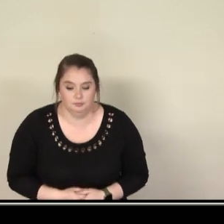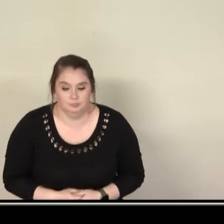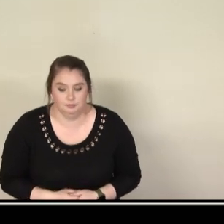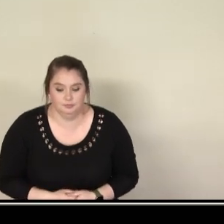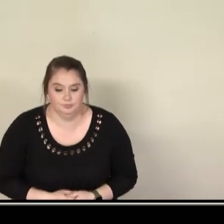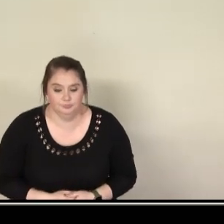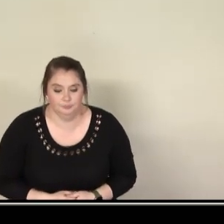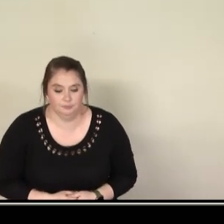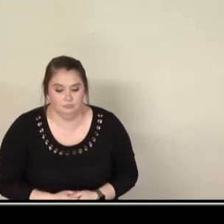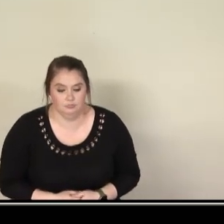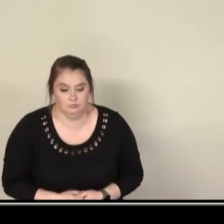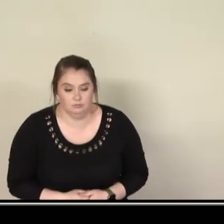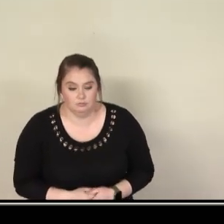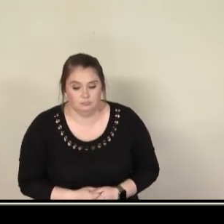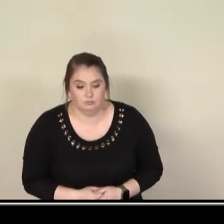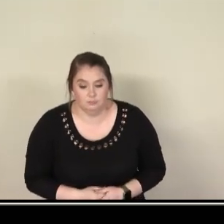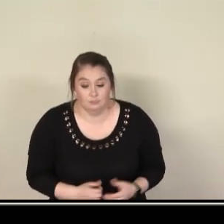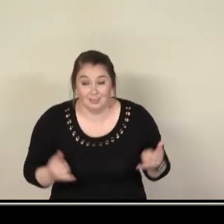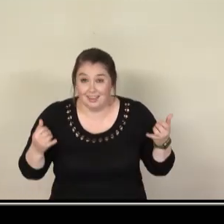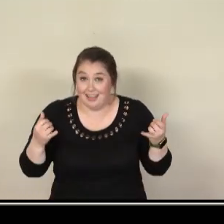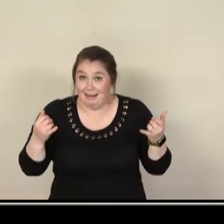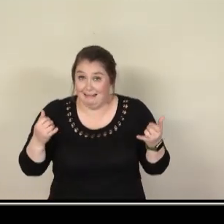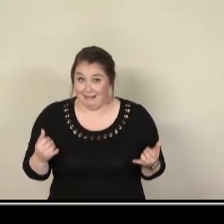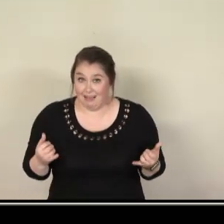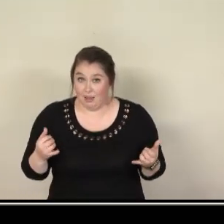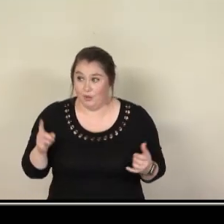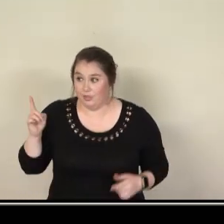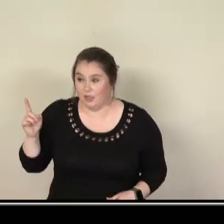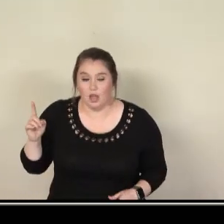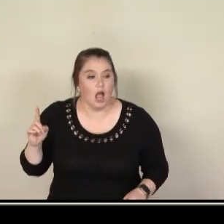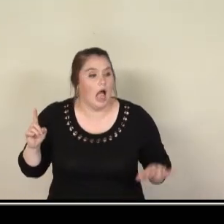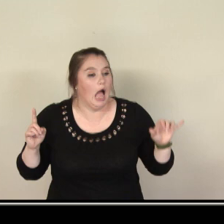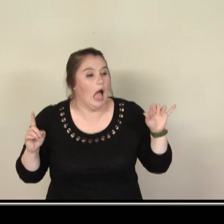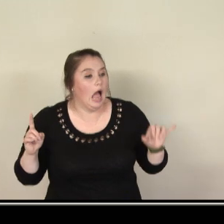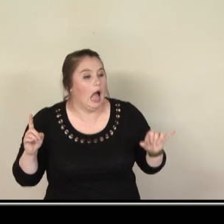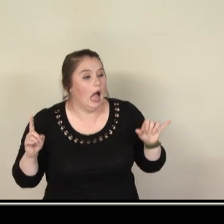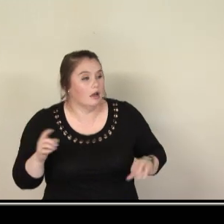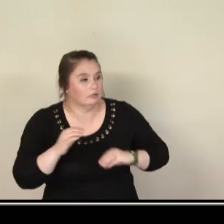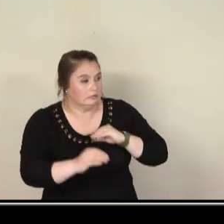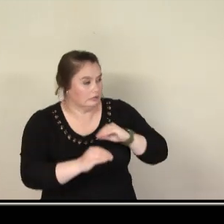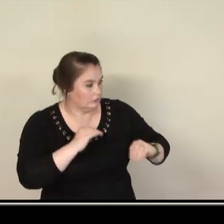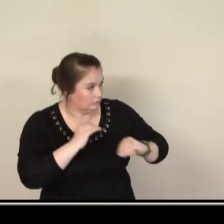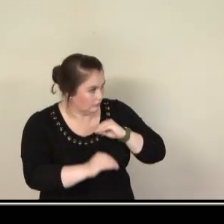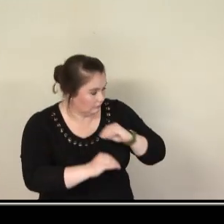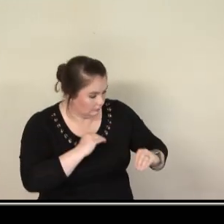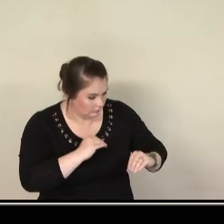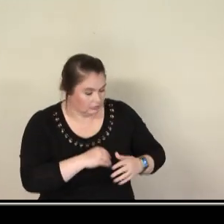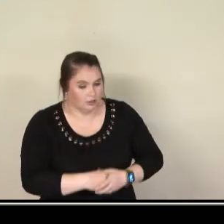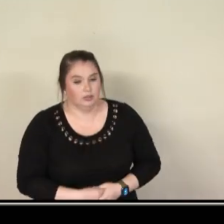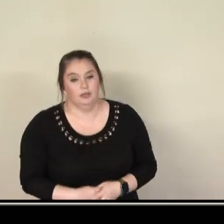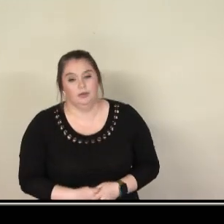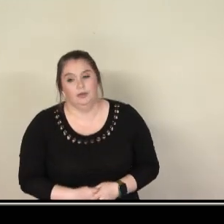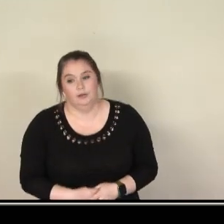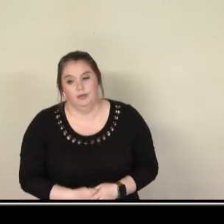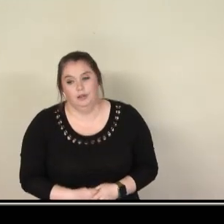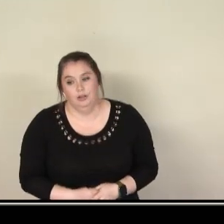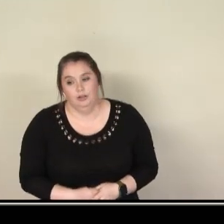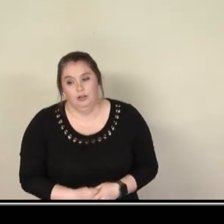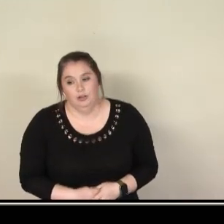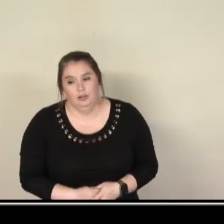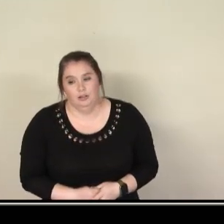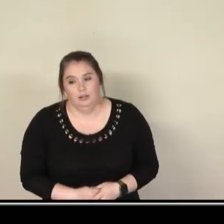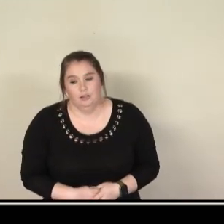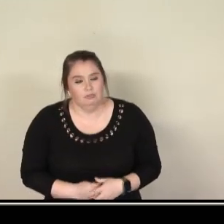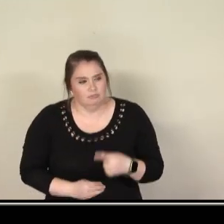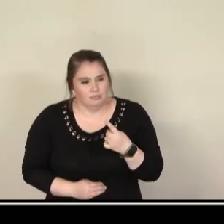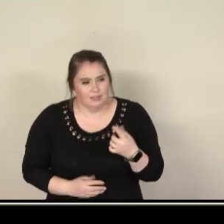Then they have now fixed it, because the rural schools all lost it too. They fixed it on the